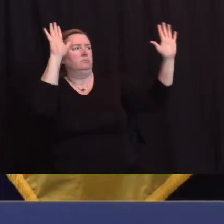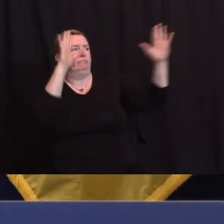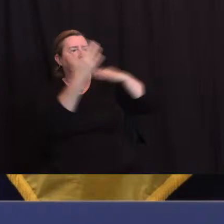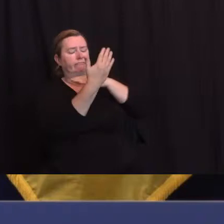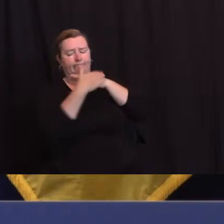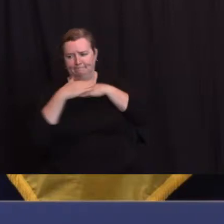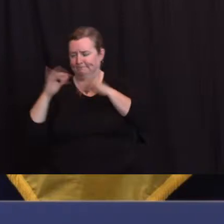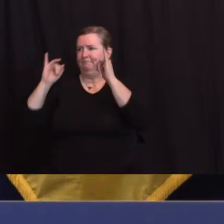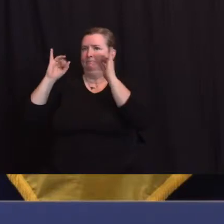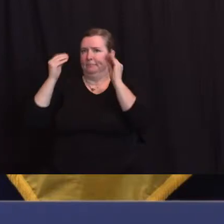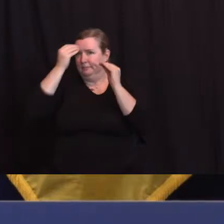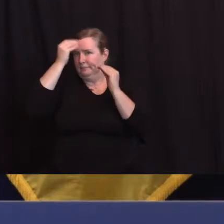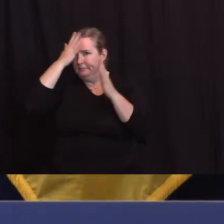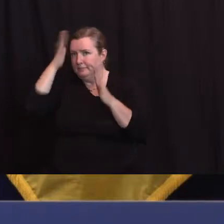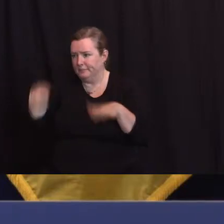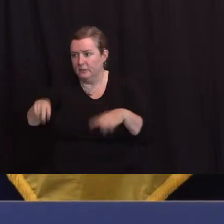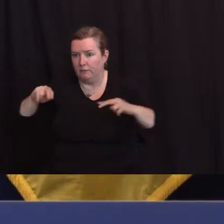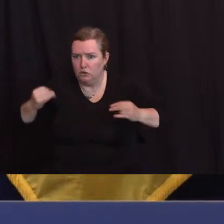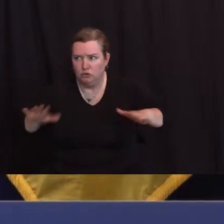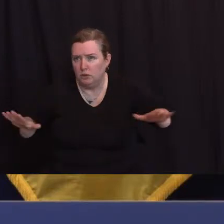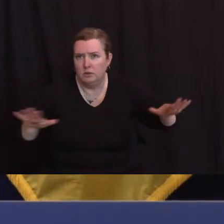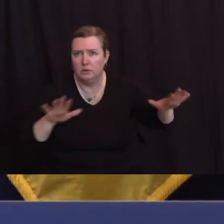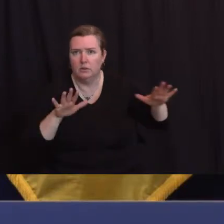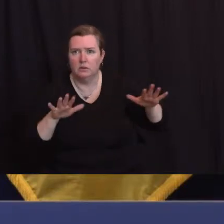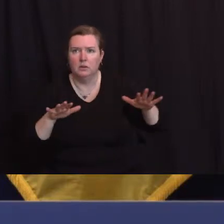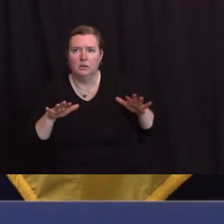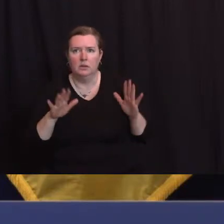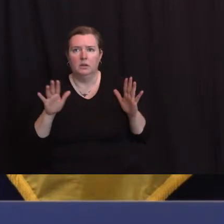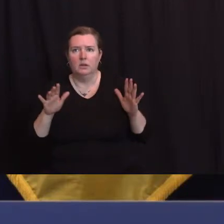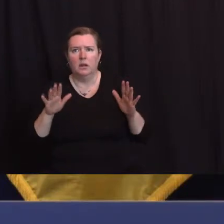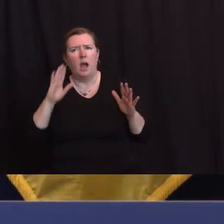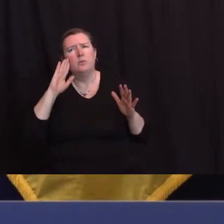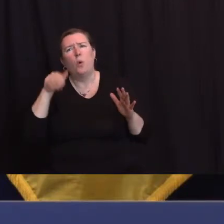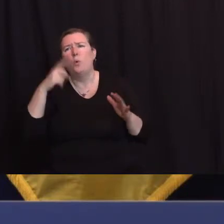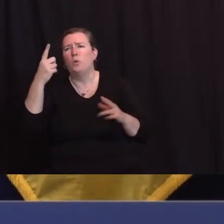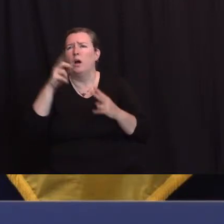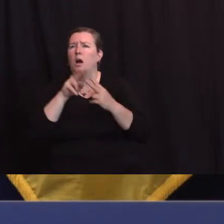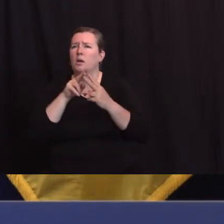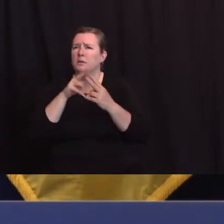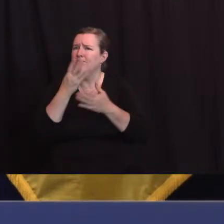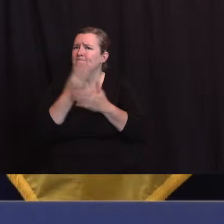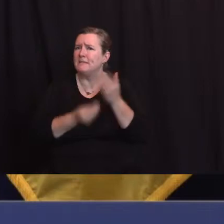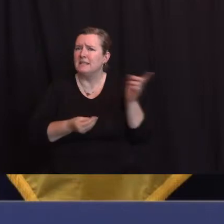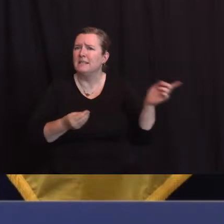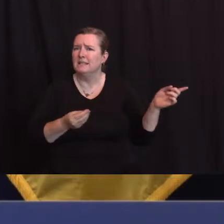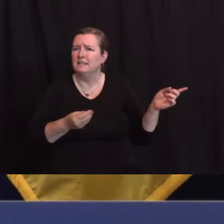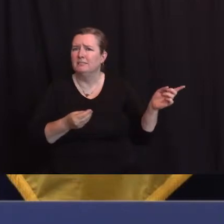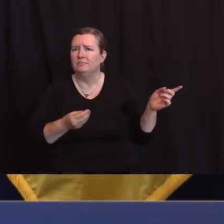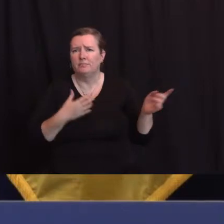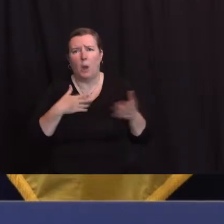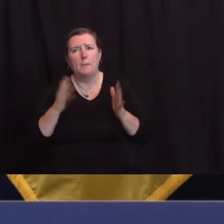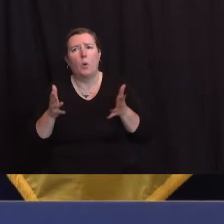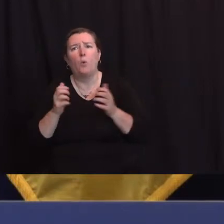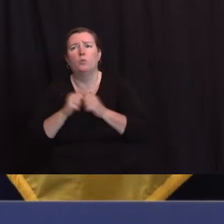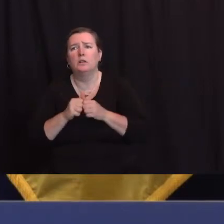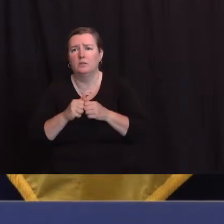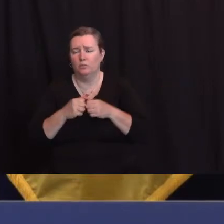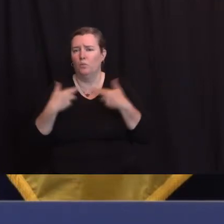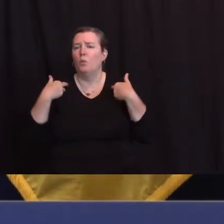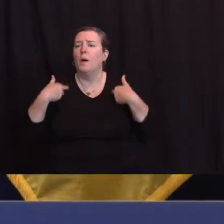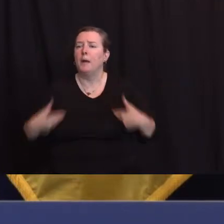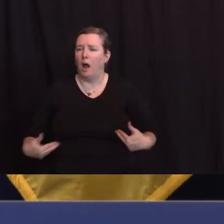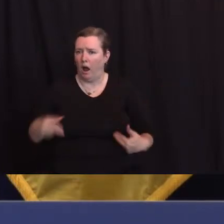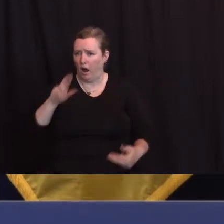touched New Jersey. I know there's at least one couple missing. I spoke to a friend, Rabbi Moshe Shapiro, yesterday, who